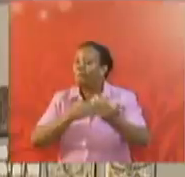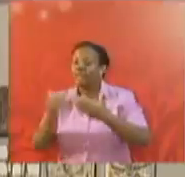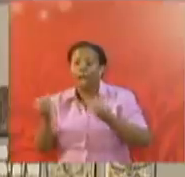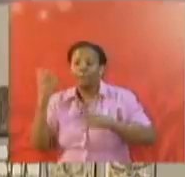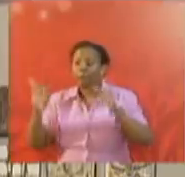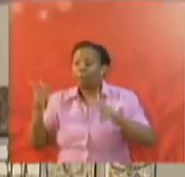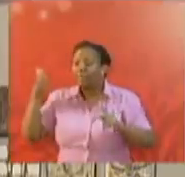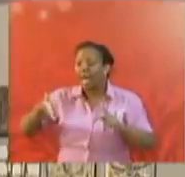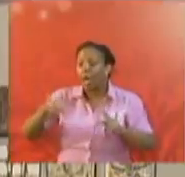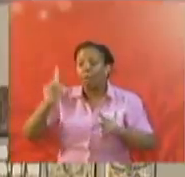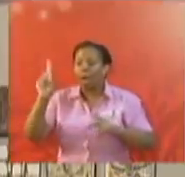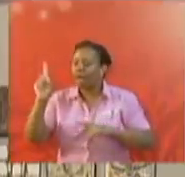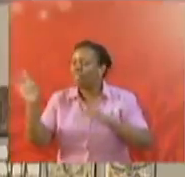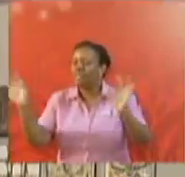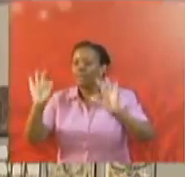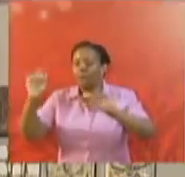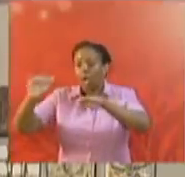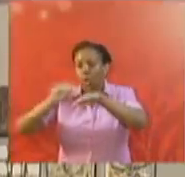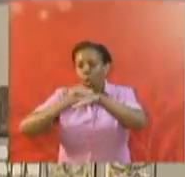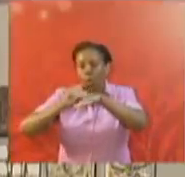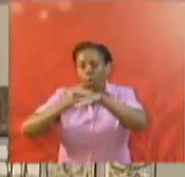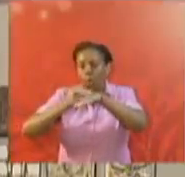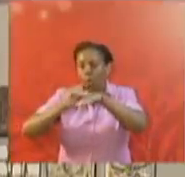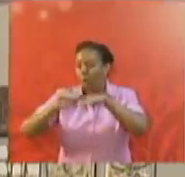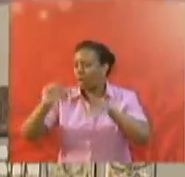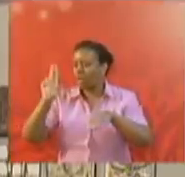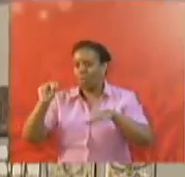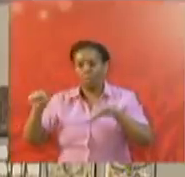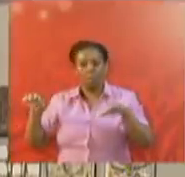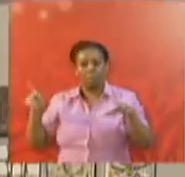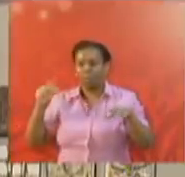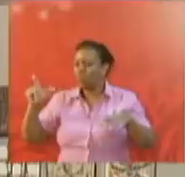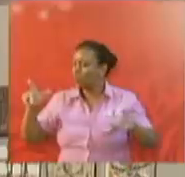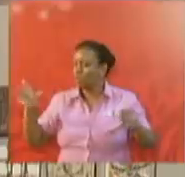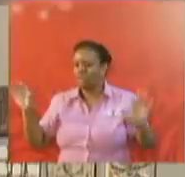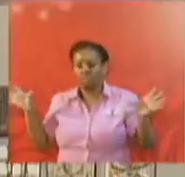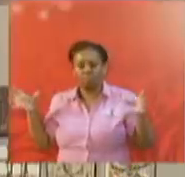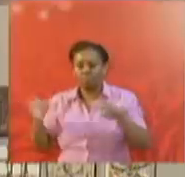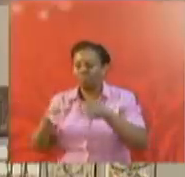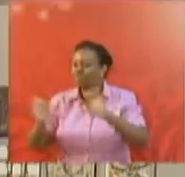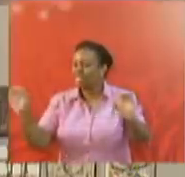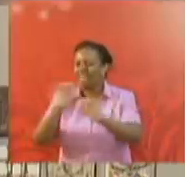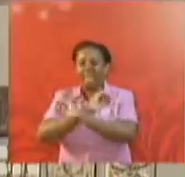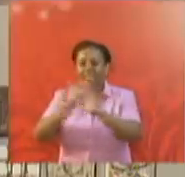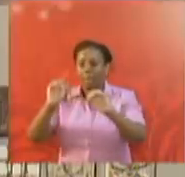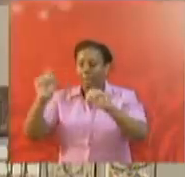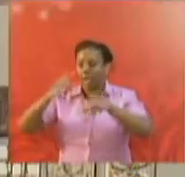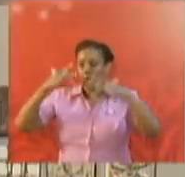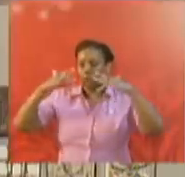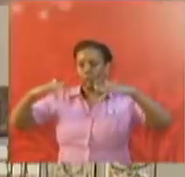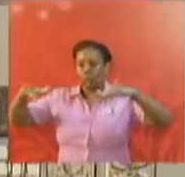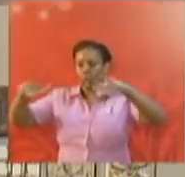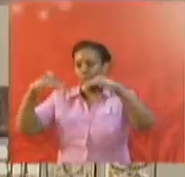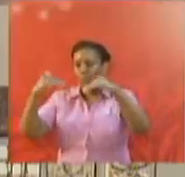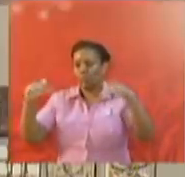to modify the risk factor, the gatherings in these settings are